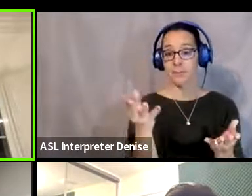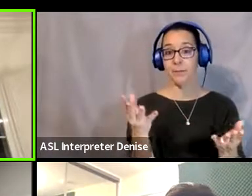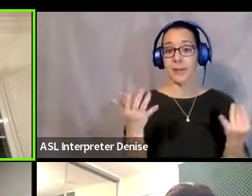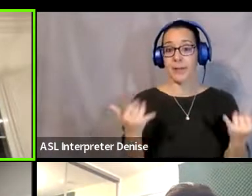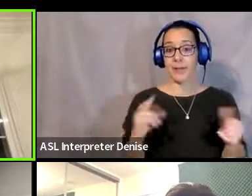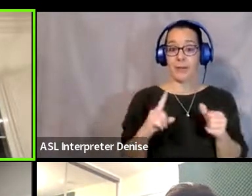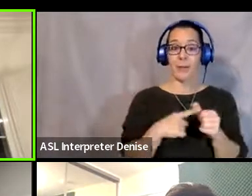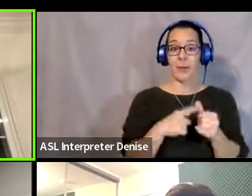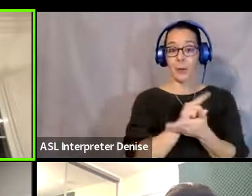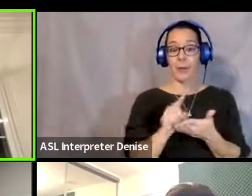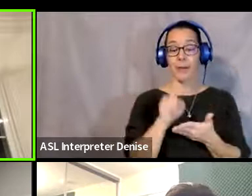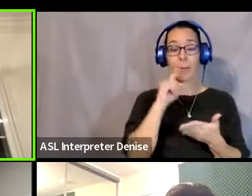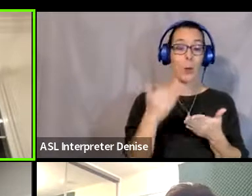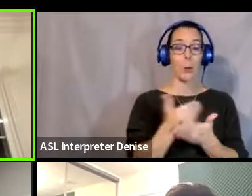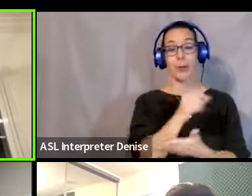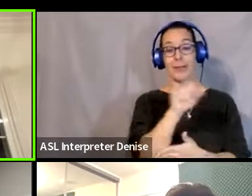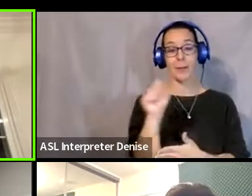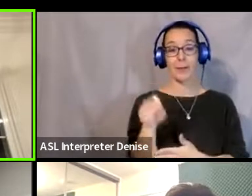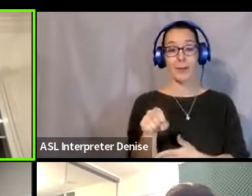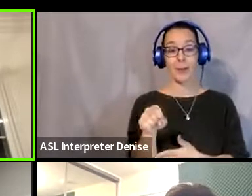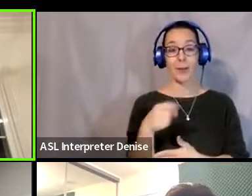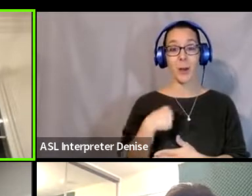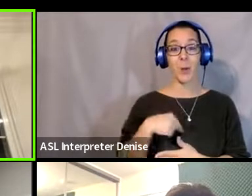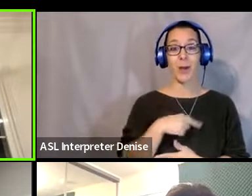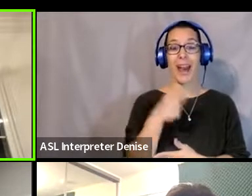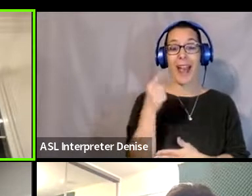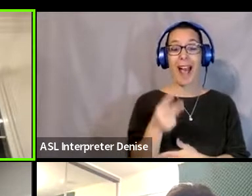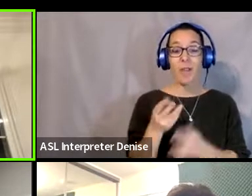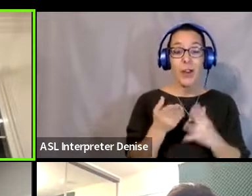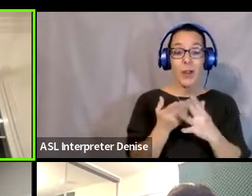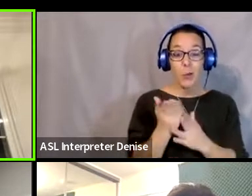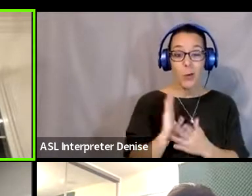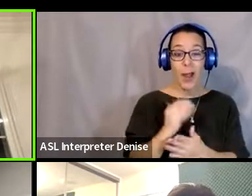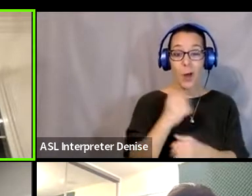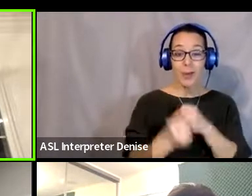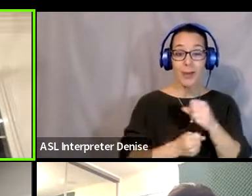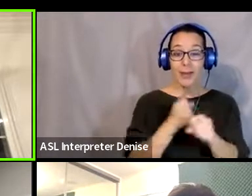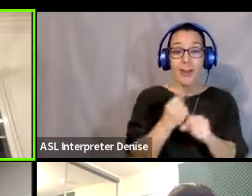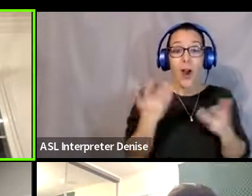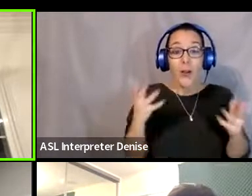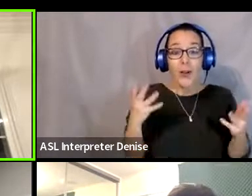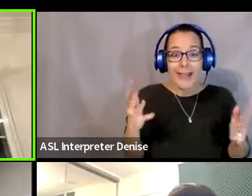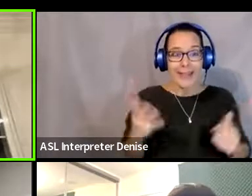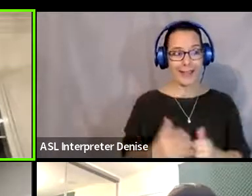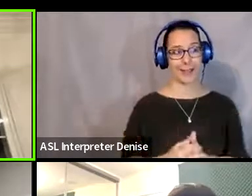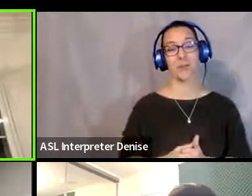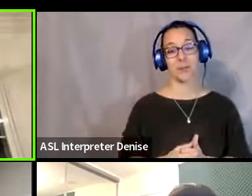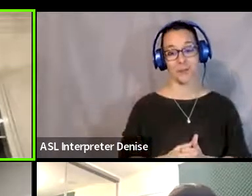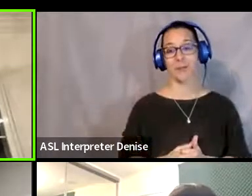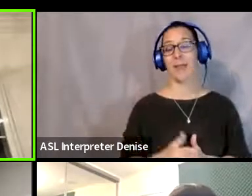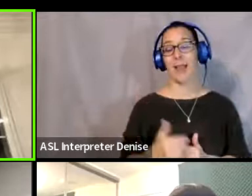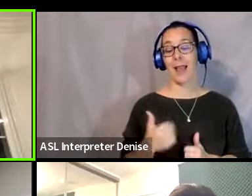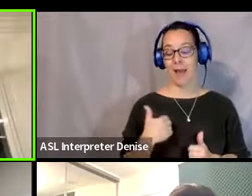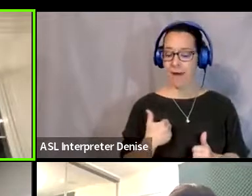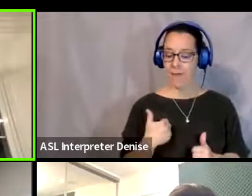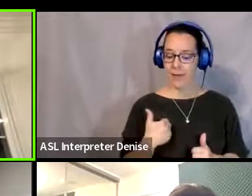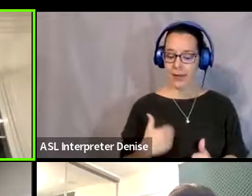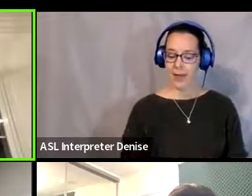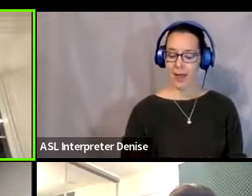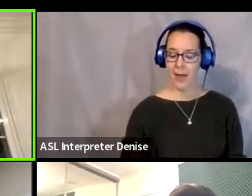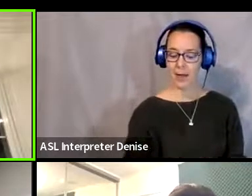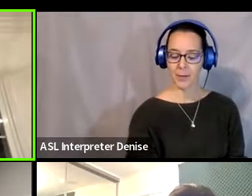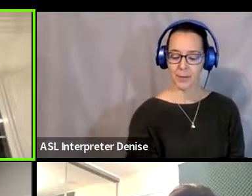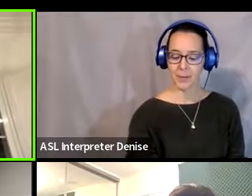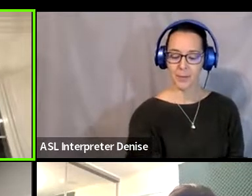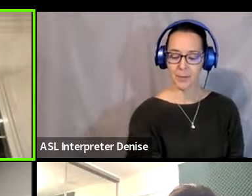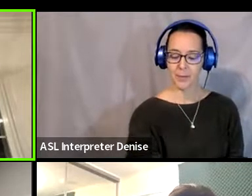a new semester. We're already halfway through this year already, and we have some very, very